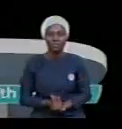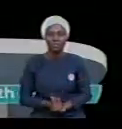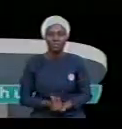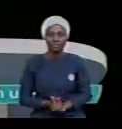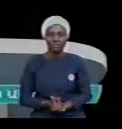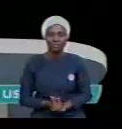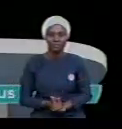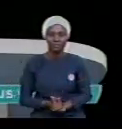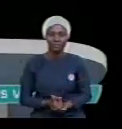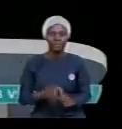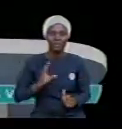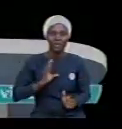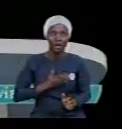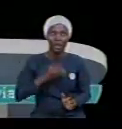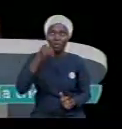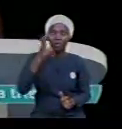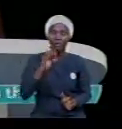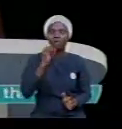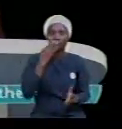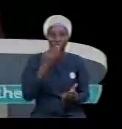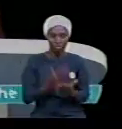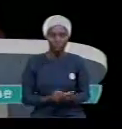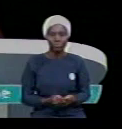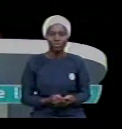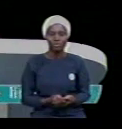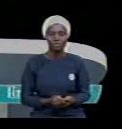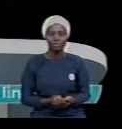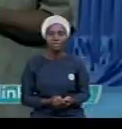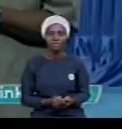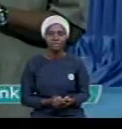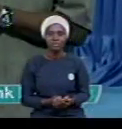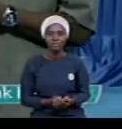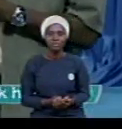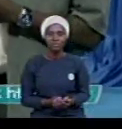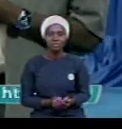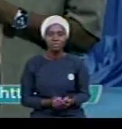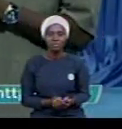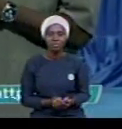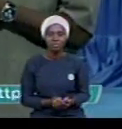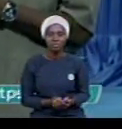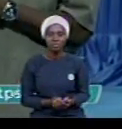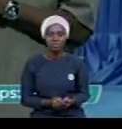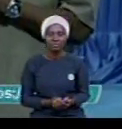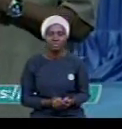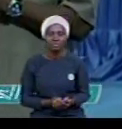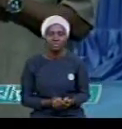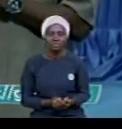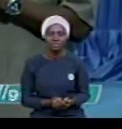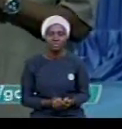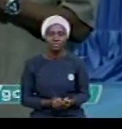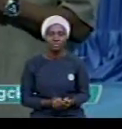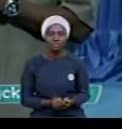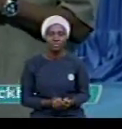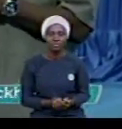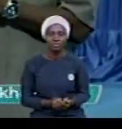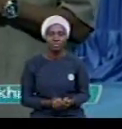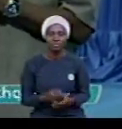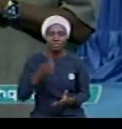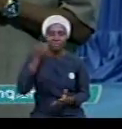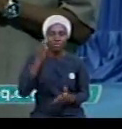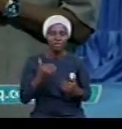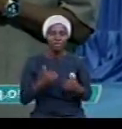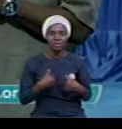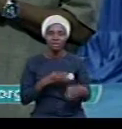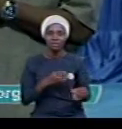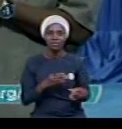Our God is good. Beside me is Sister Nelson Esther. God has done something great in her